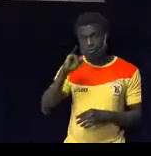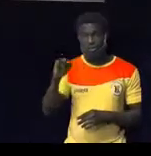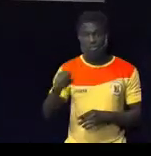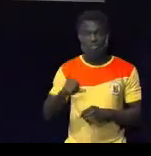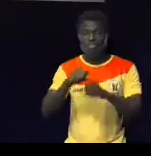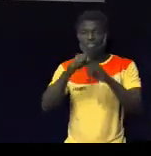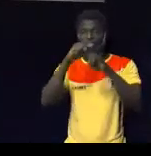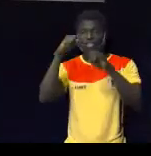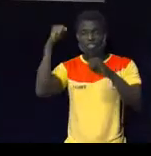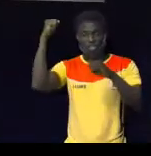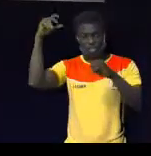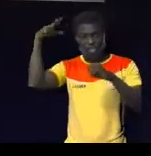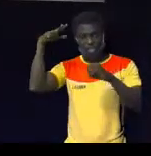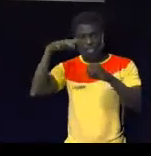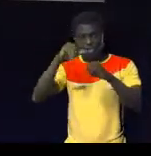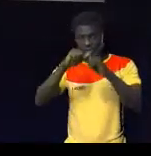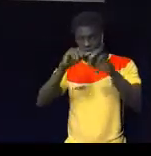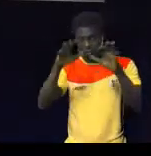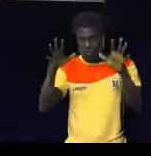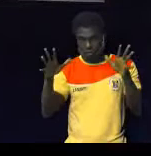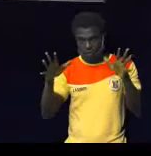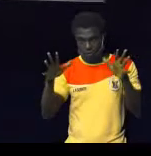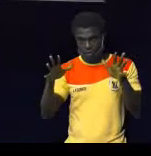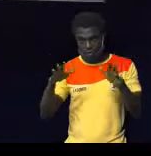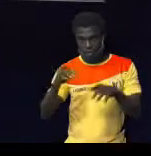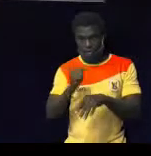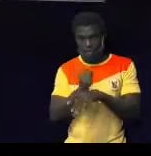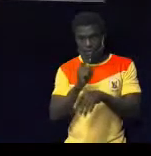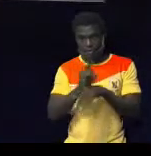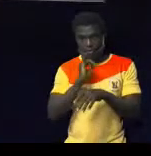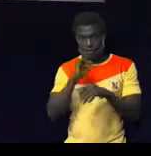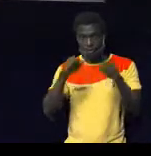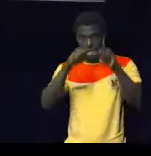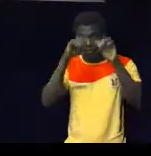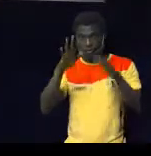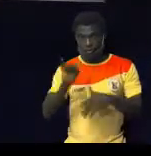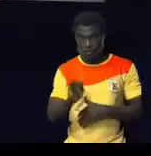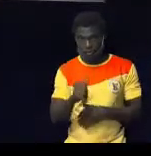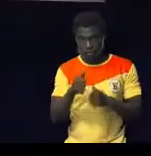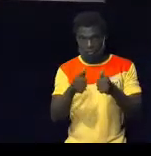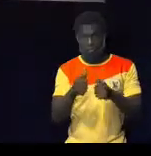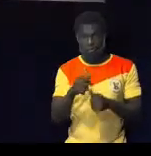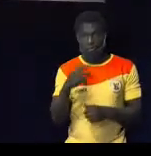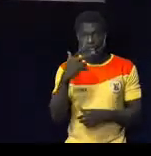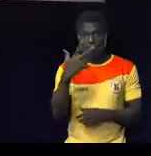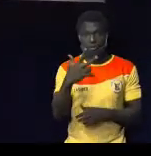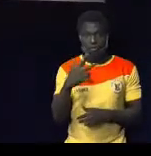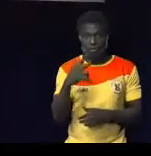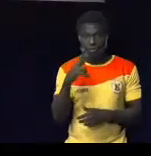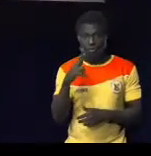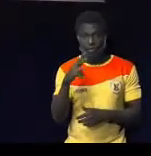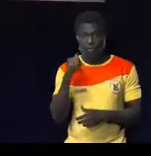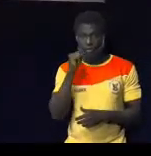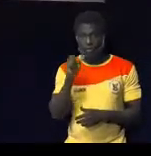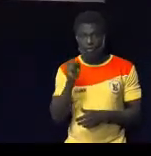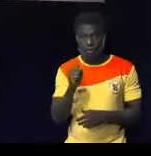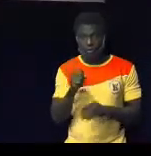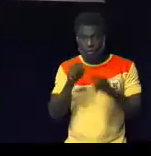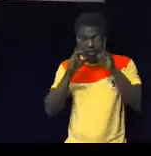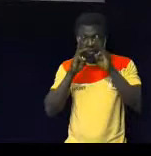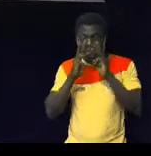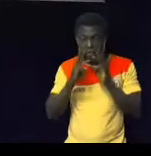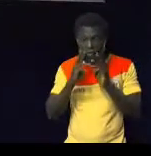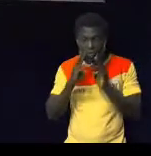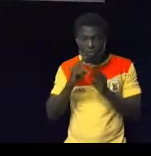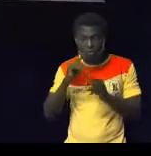shining brightly. What is the adverb? Brightly. Good job, you. The three girls wept